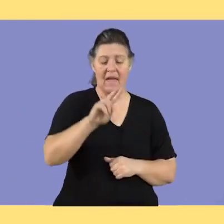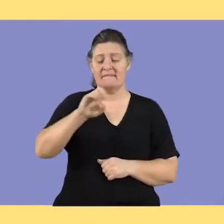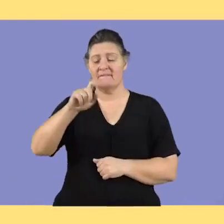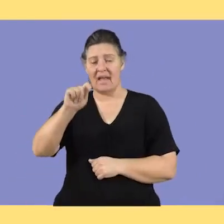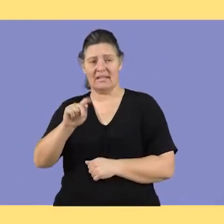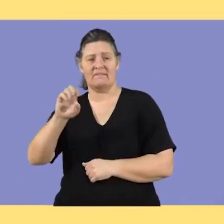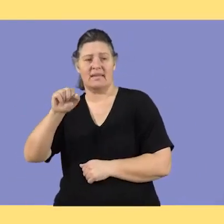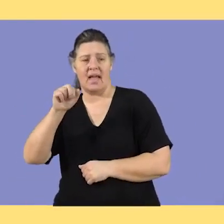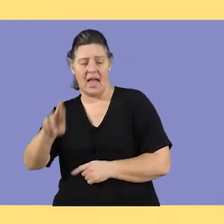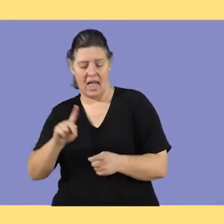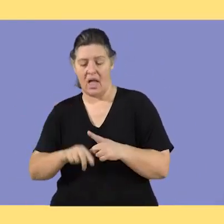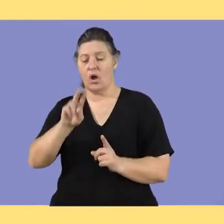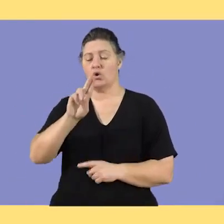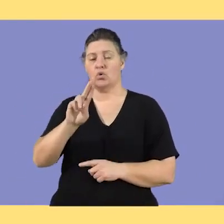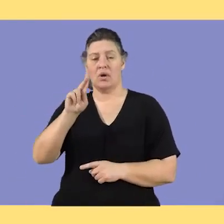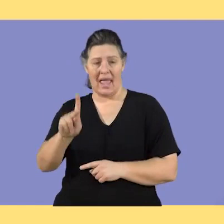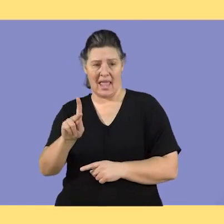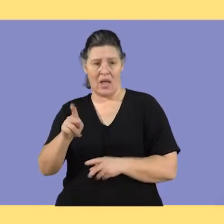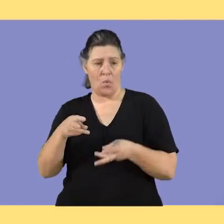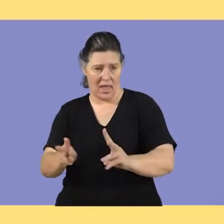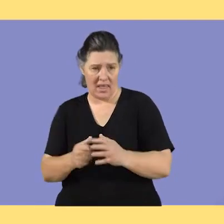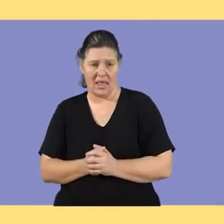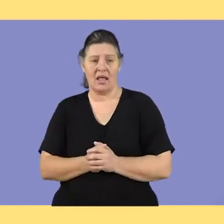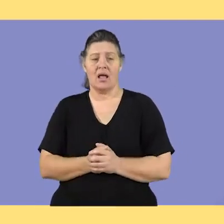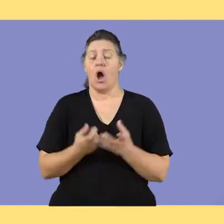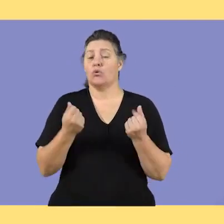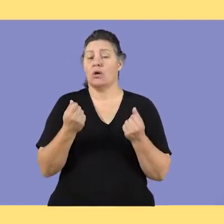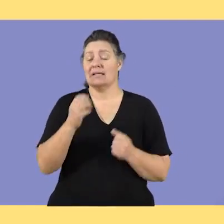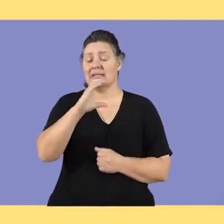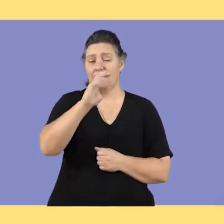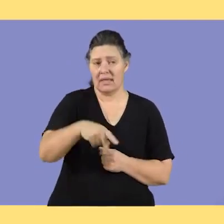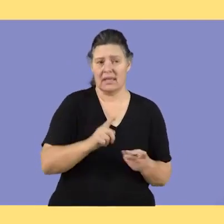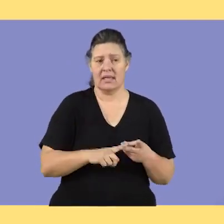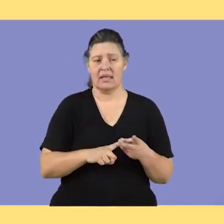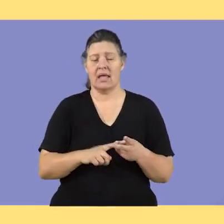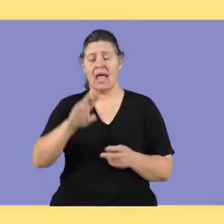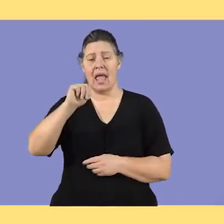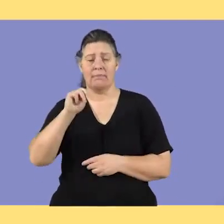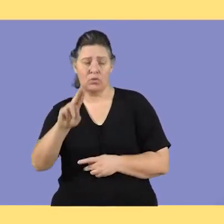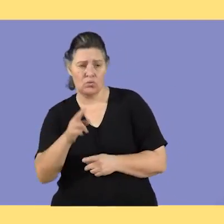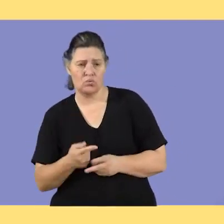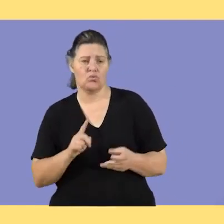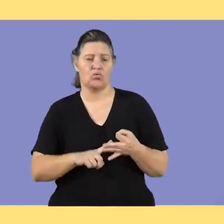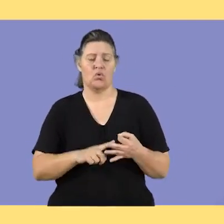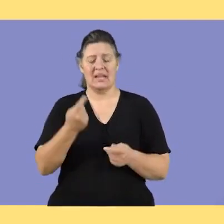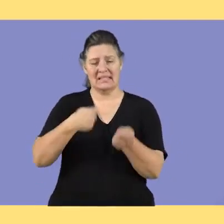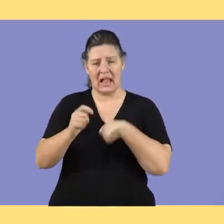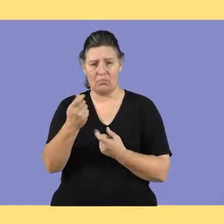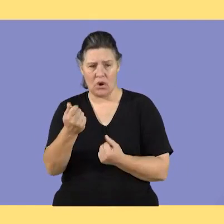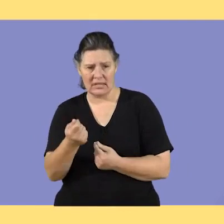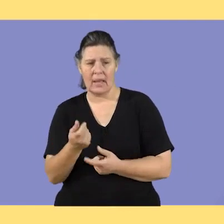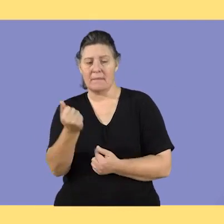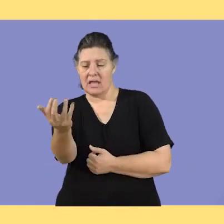VAT vendor. I also spoke of the UK method. I also spoke of the cost price, the markup, the selling price, as well as